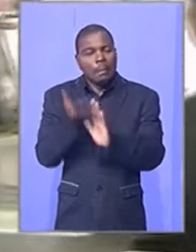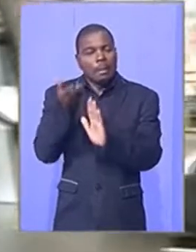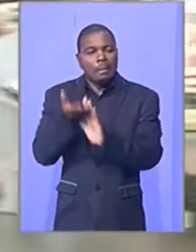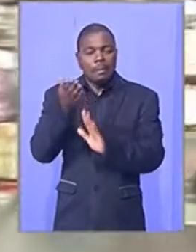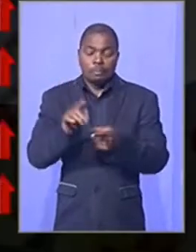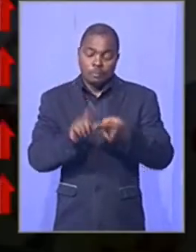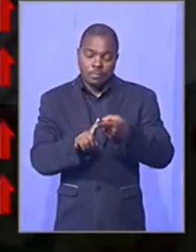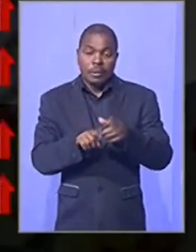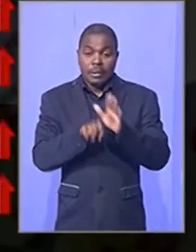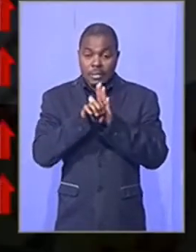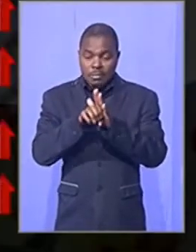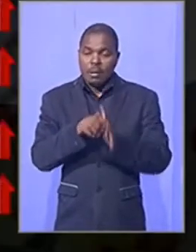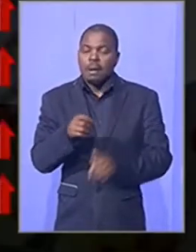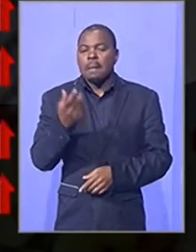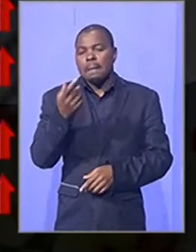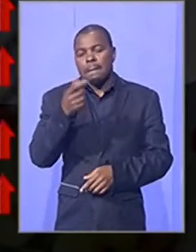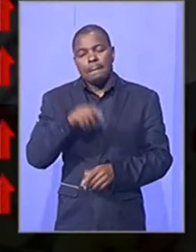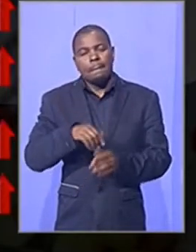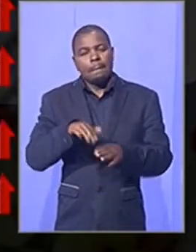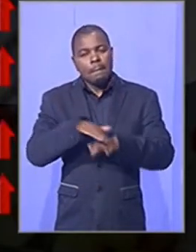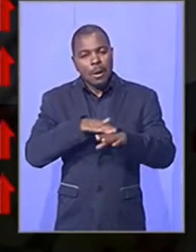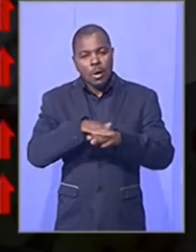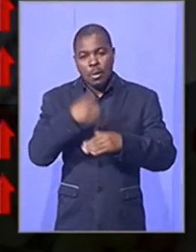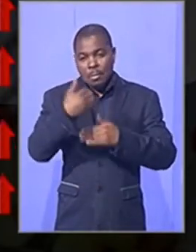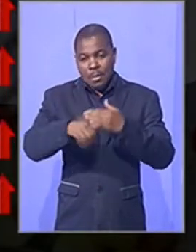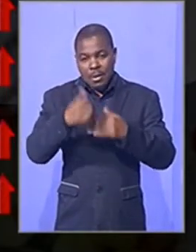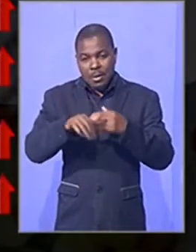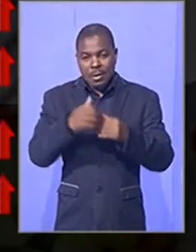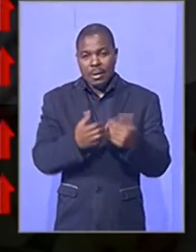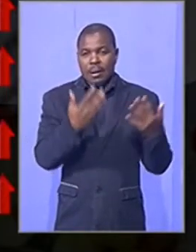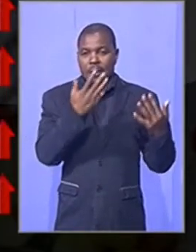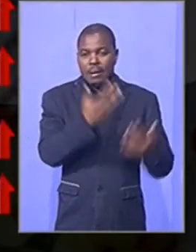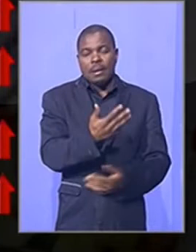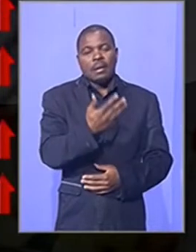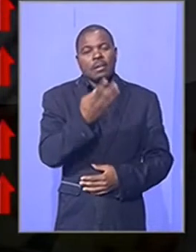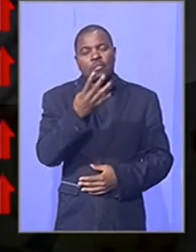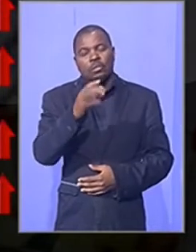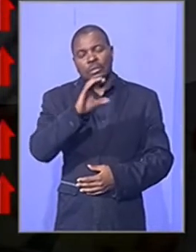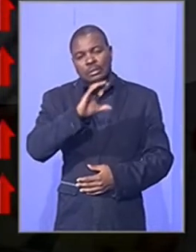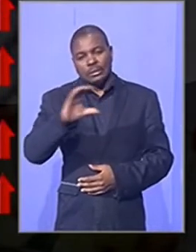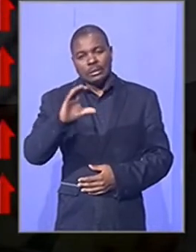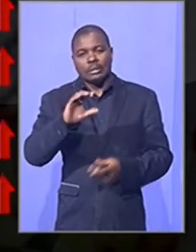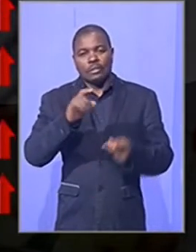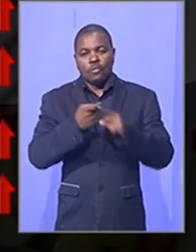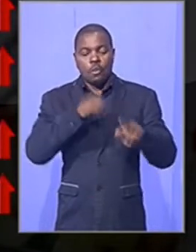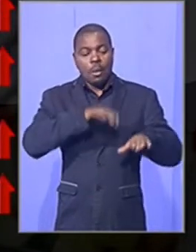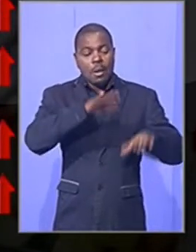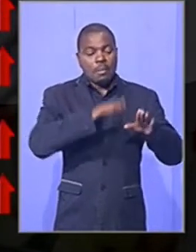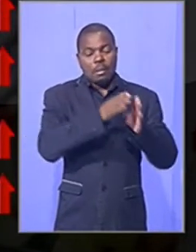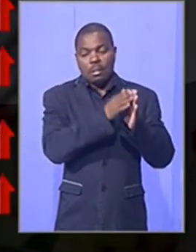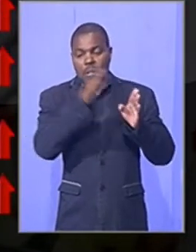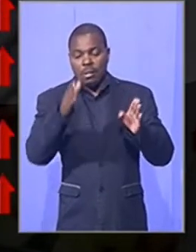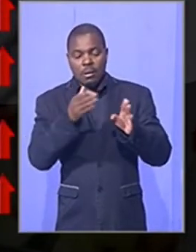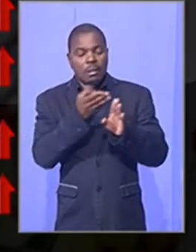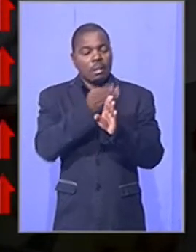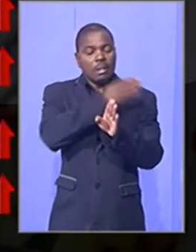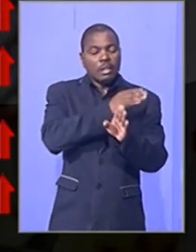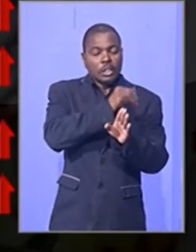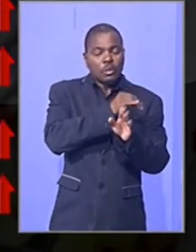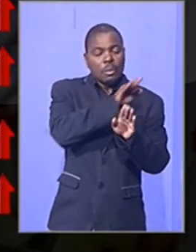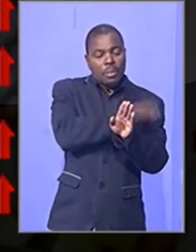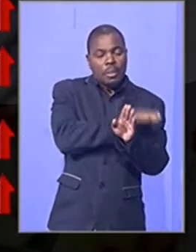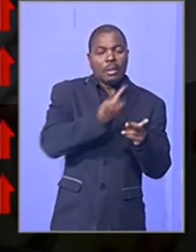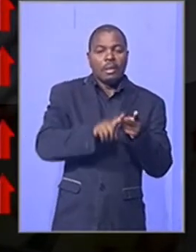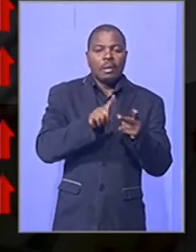Theko ya borotho jo botsoto e godimo ka disente tše 14 go tloga ka Aporele ge o bapetša le kgweding ya January.